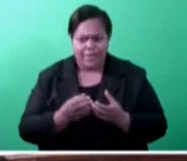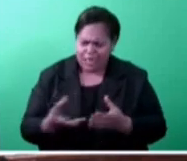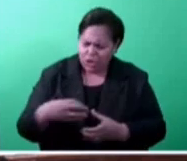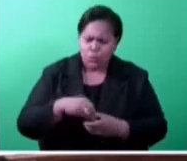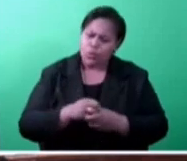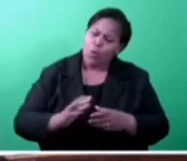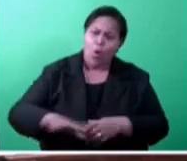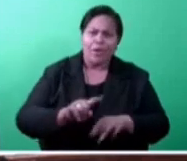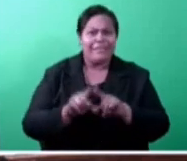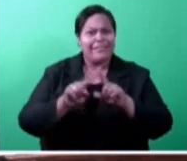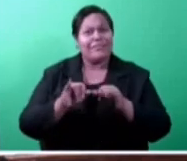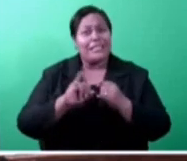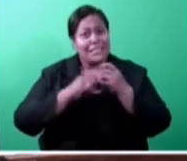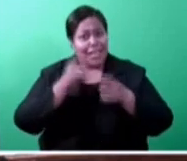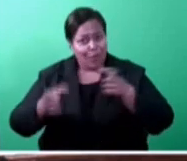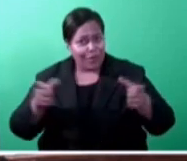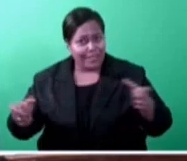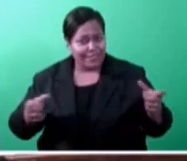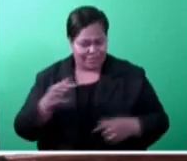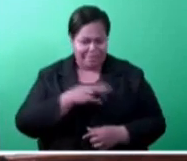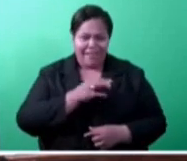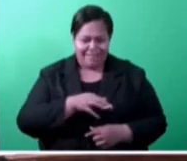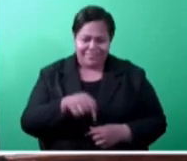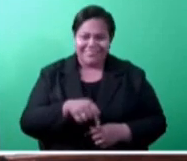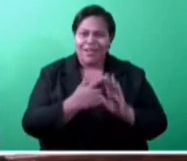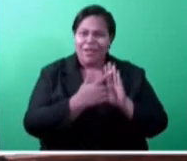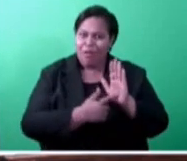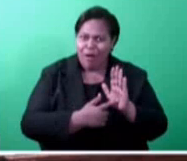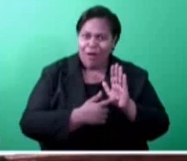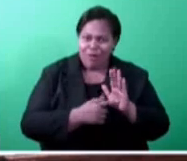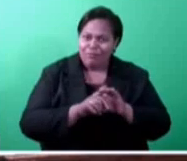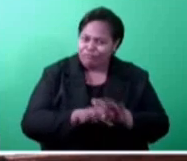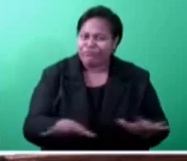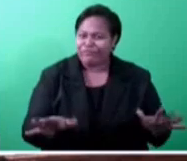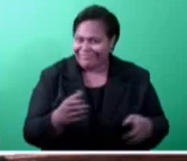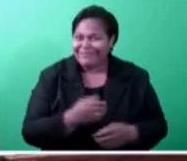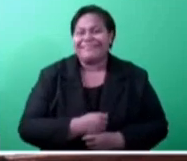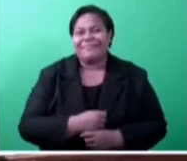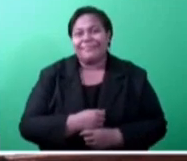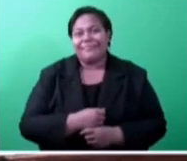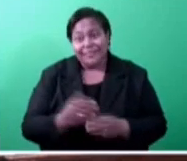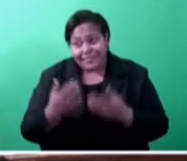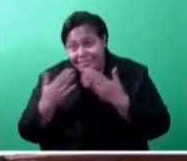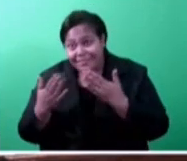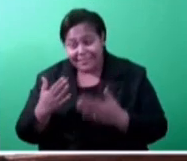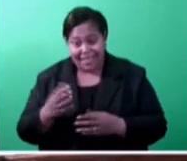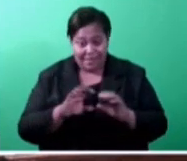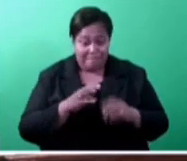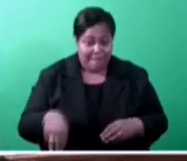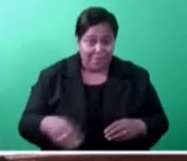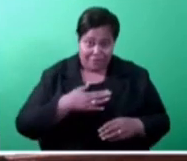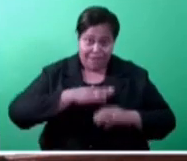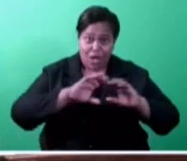stakeholders will be beneficial towards the implementation of the treaty. I take this opportunity to also thank members of my committee